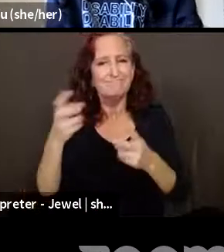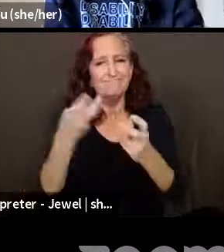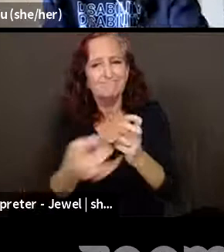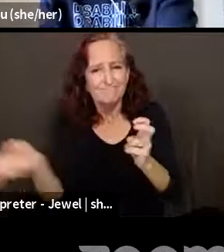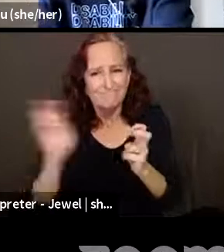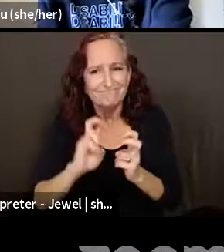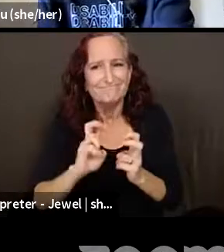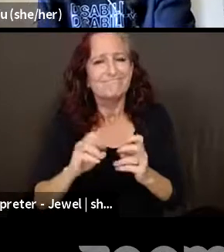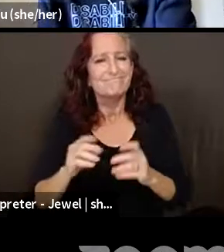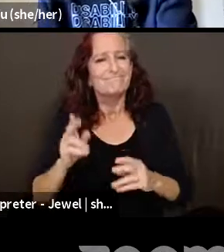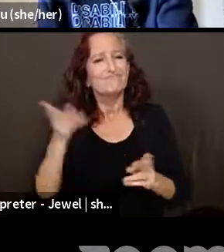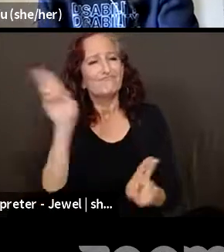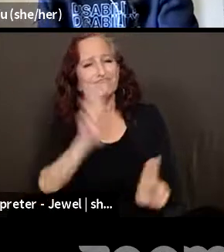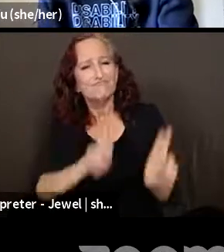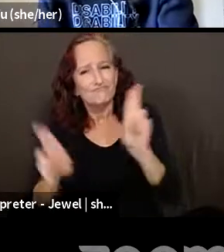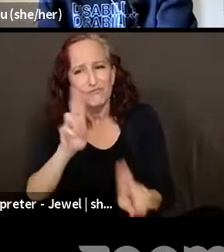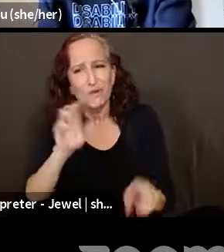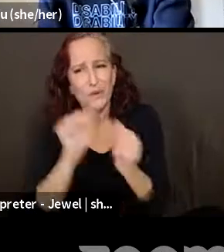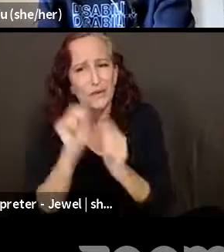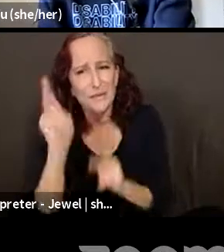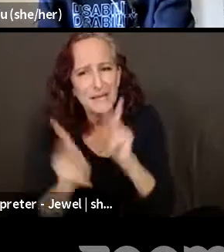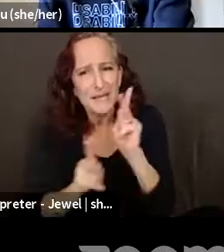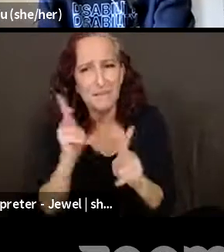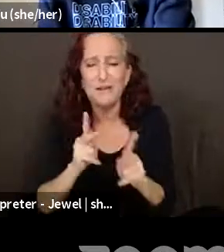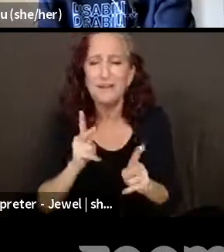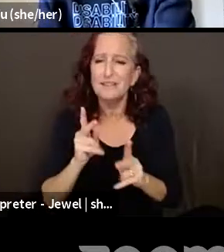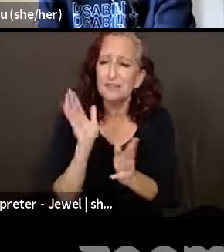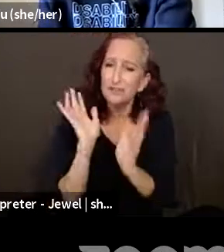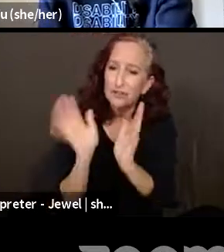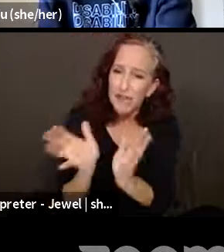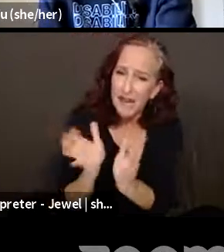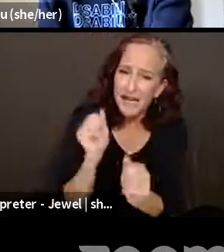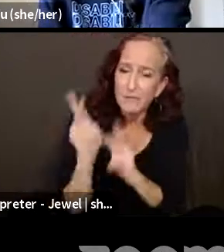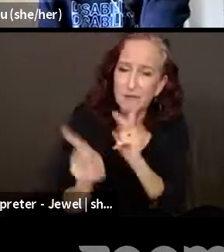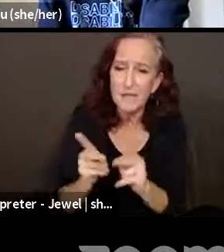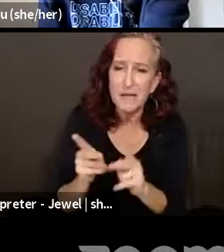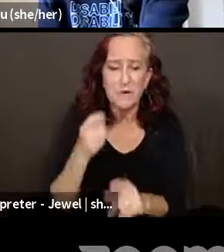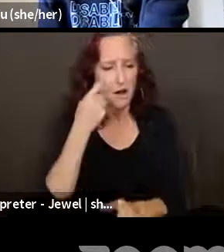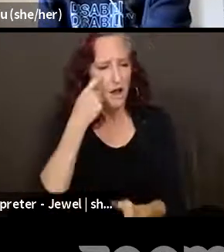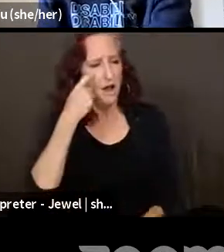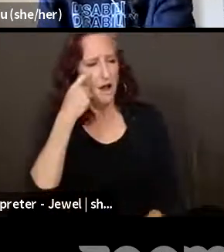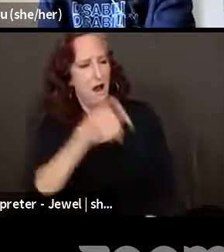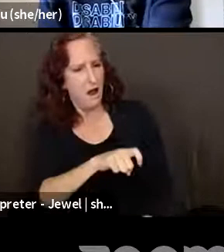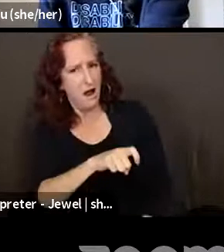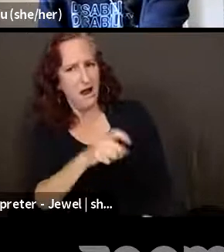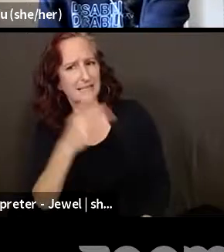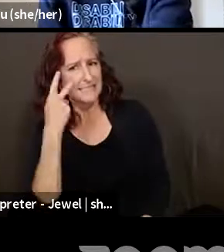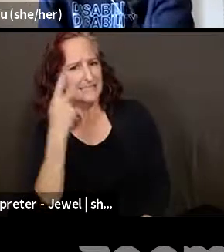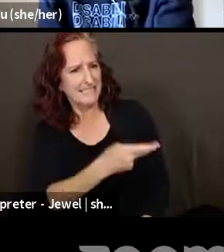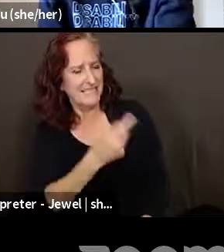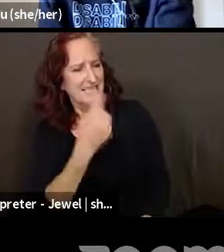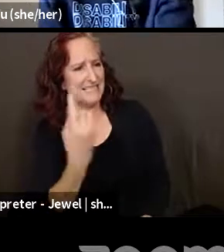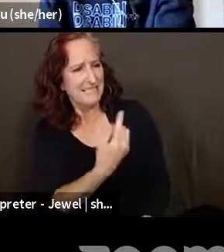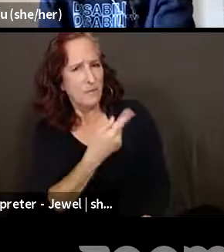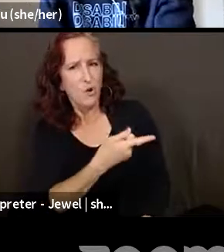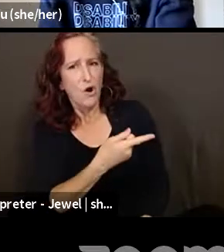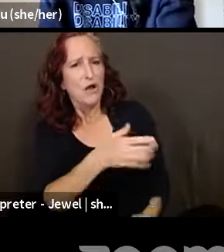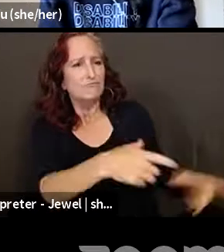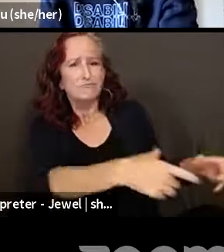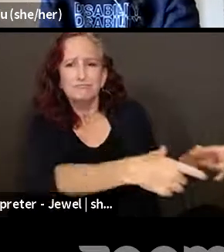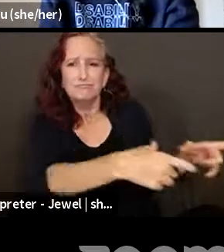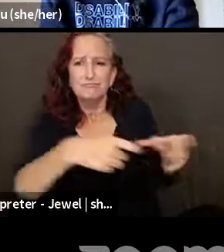leading a conversation. He's taking in information, he's guiding, but he's also got his eyes on everyone in the room. So